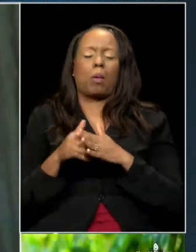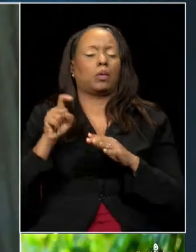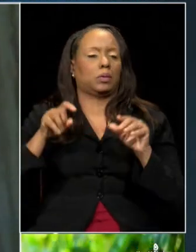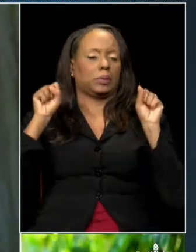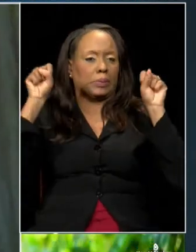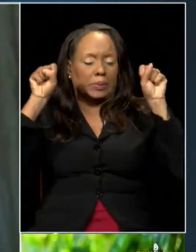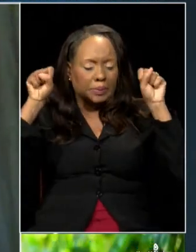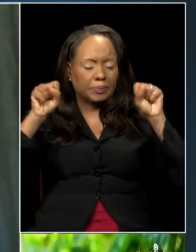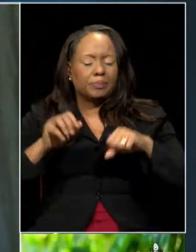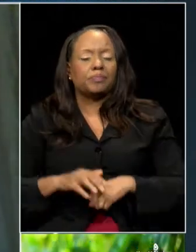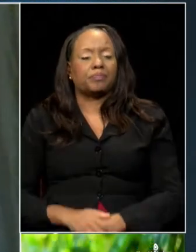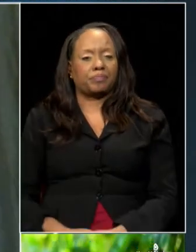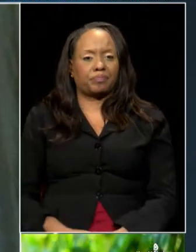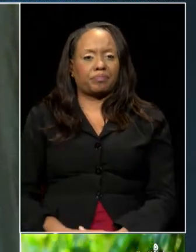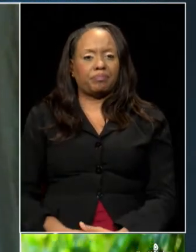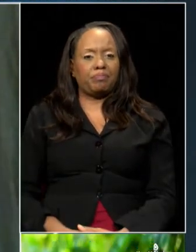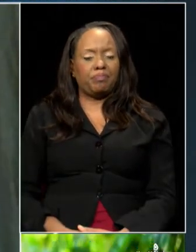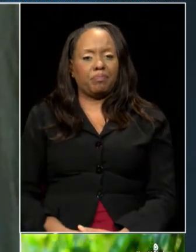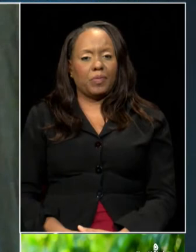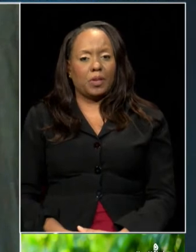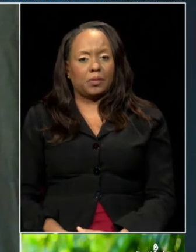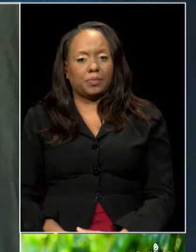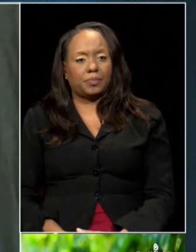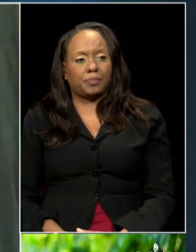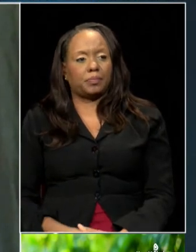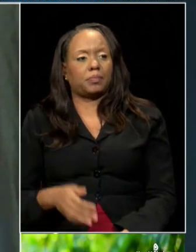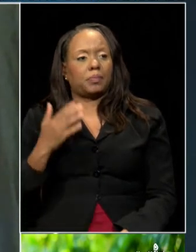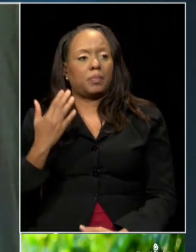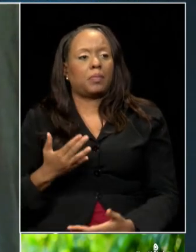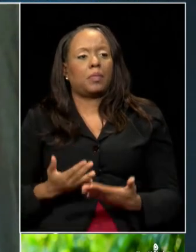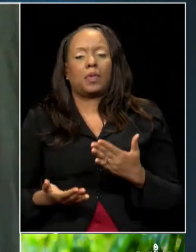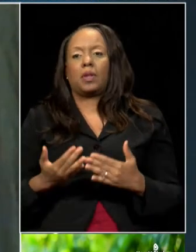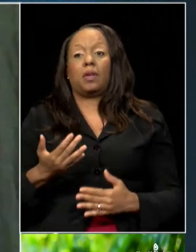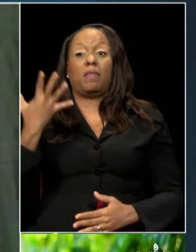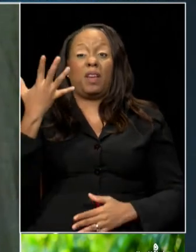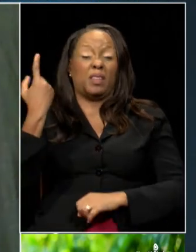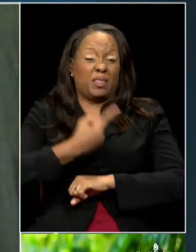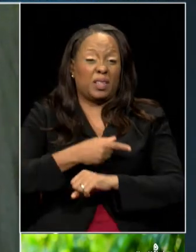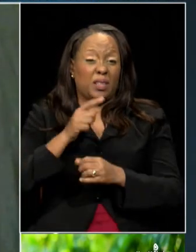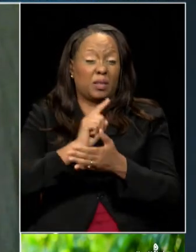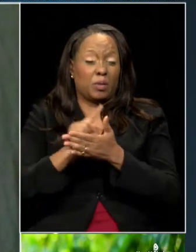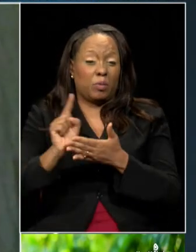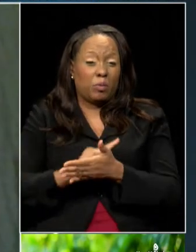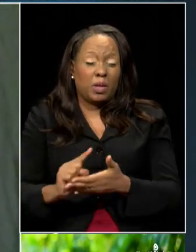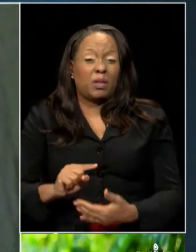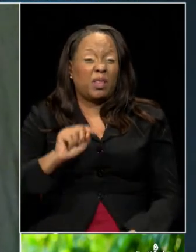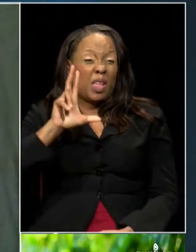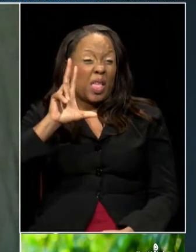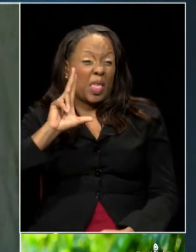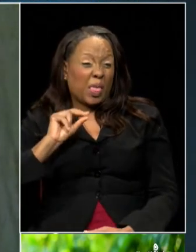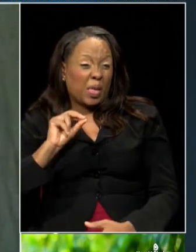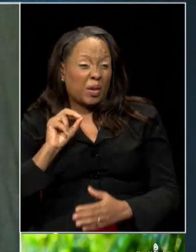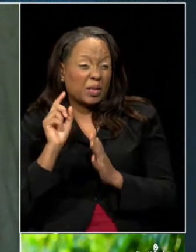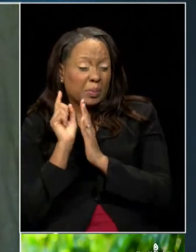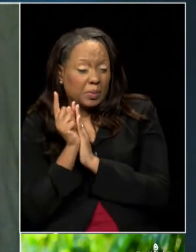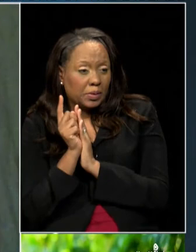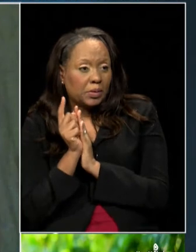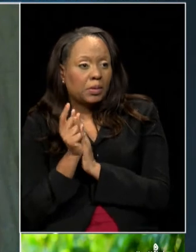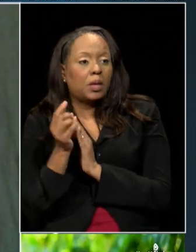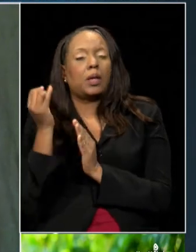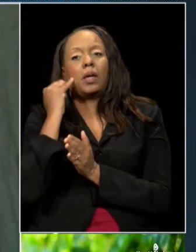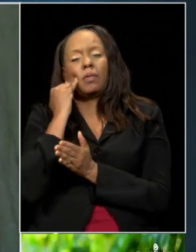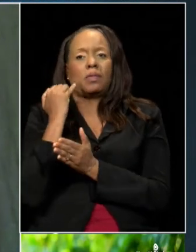exercise. We try to encourage at least 5 days a week, at least for 30 minutes. But if you aim for that, at least if you fall below